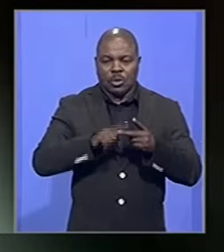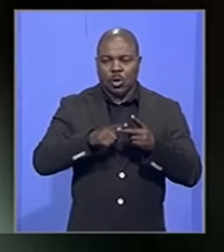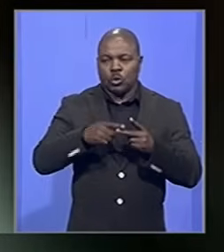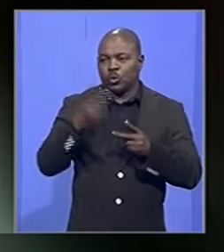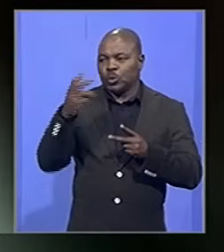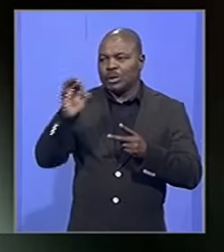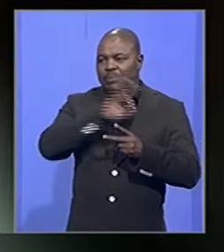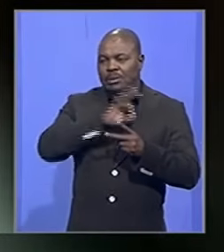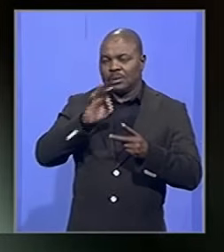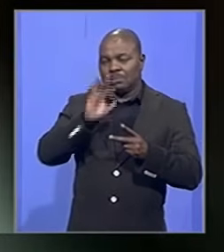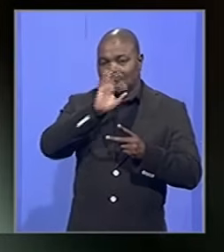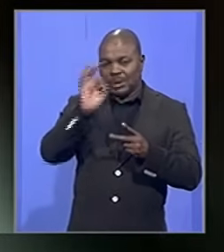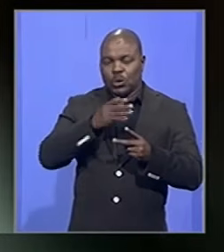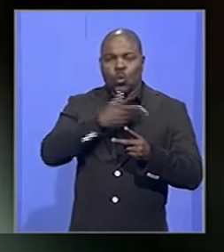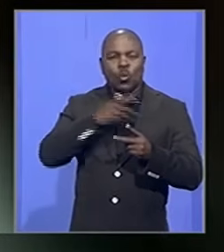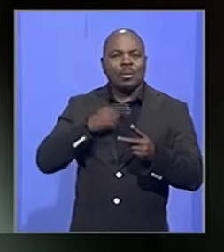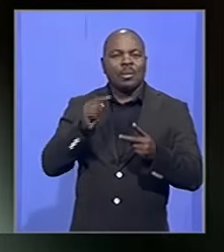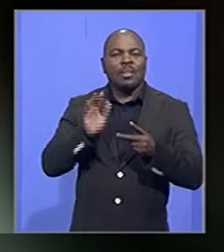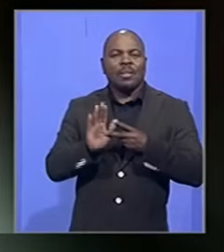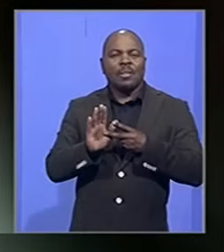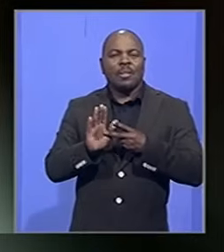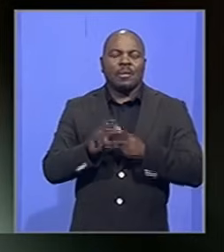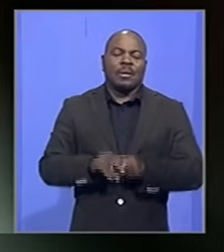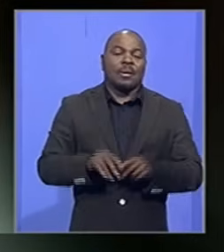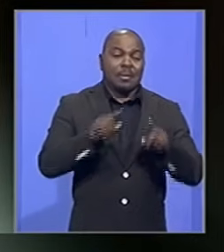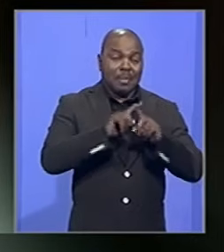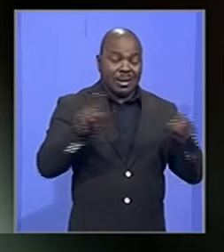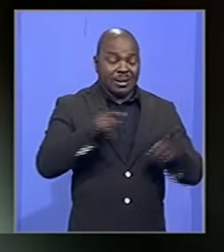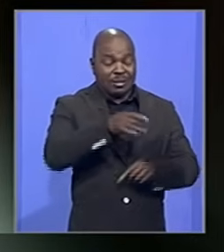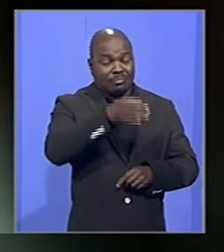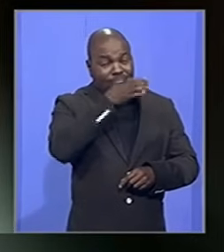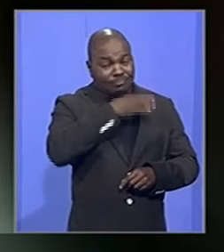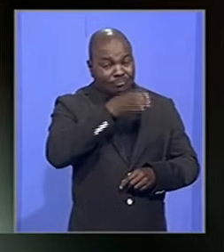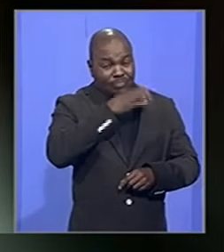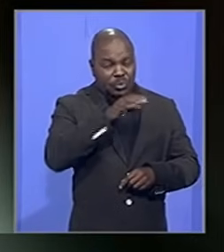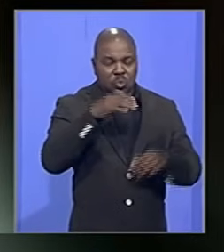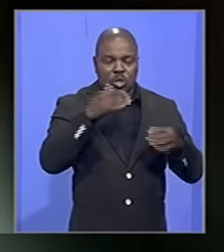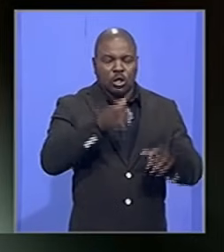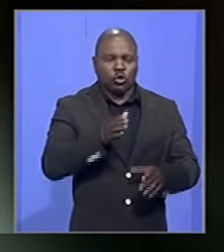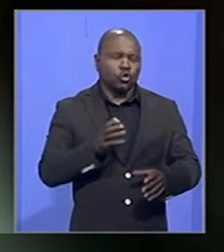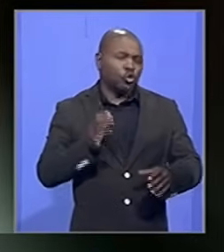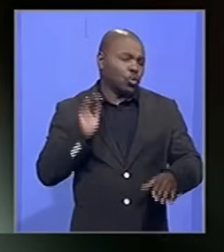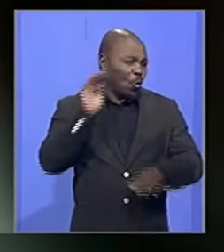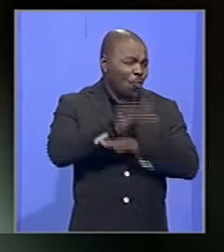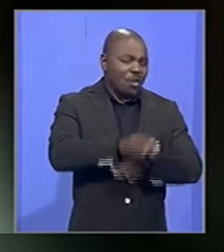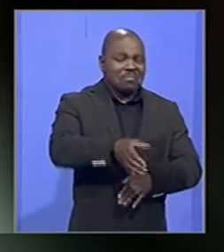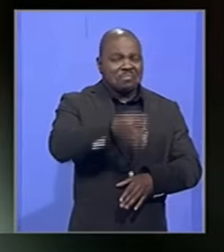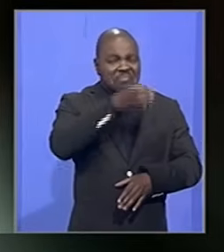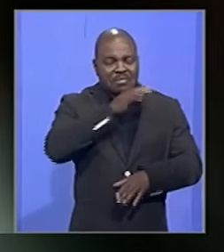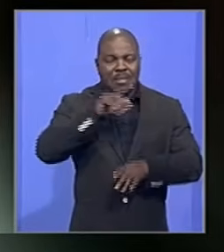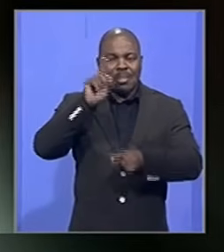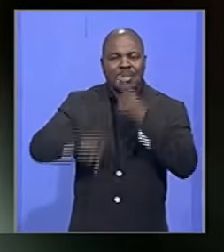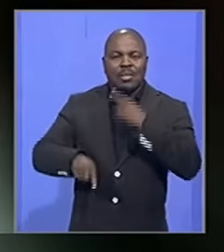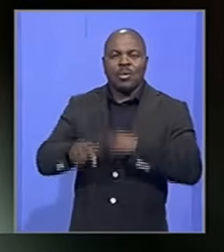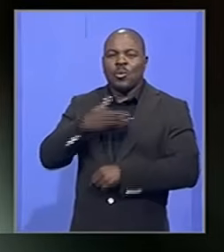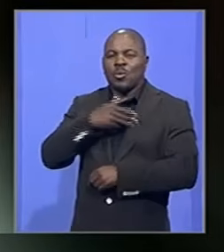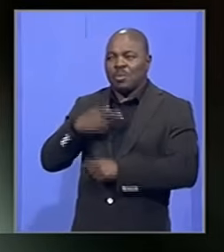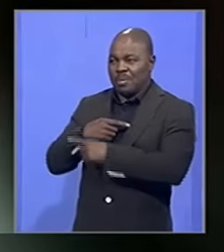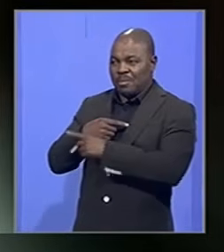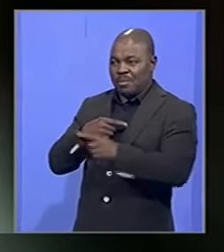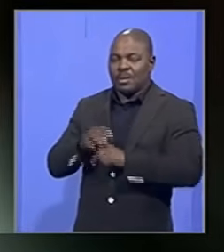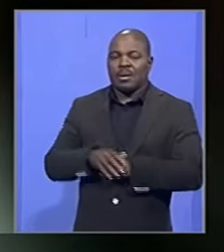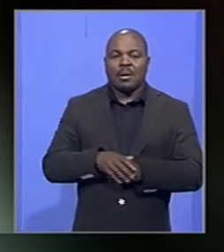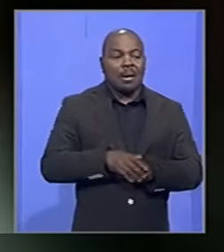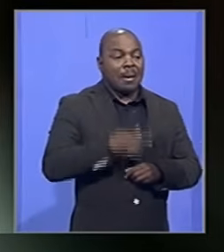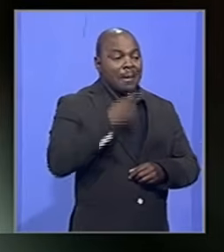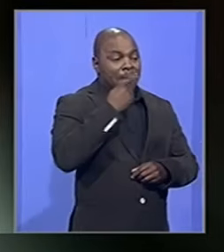women. And not only that, but they also drink in greater quantities than women. So if men are